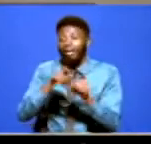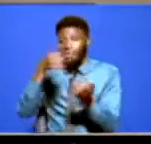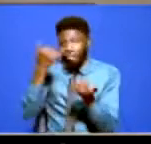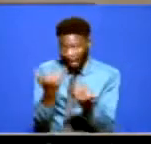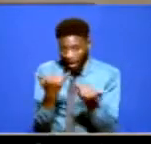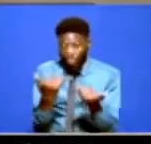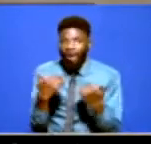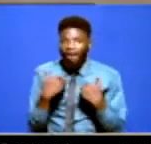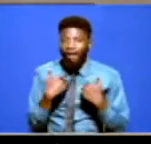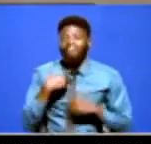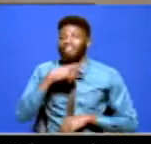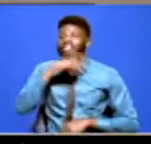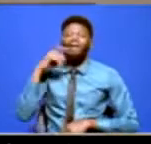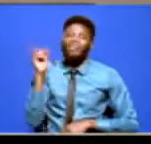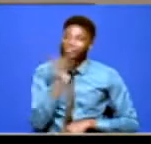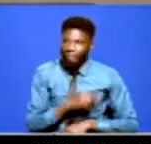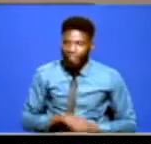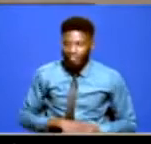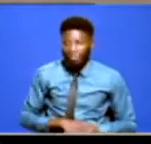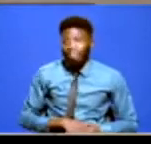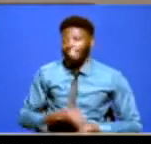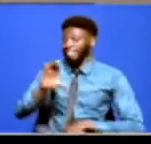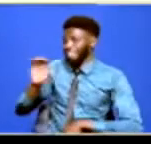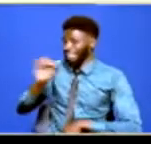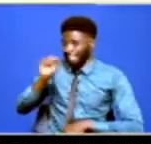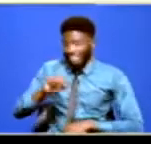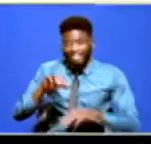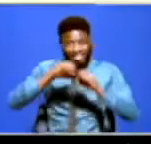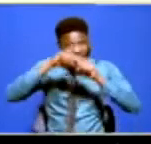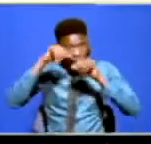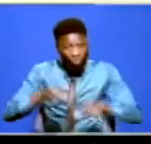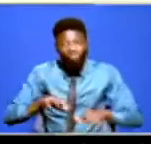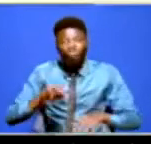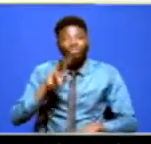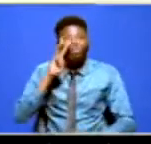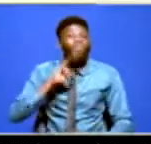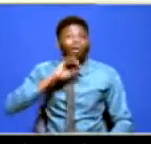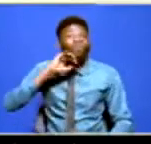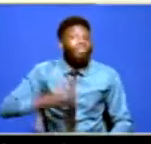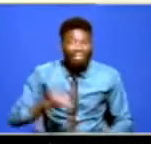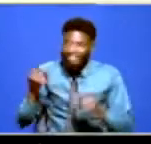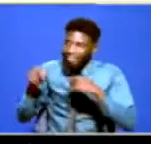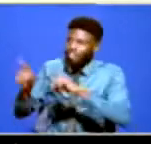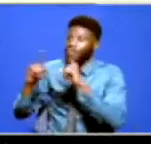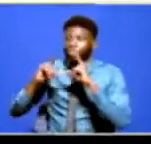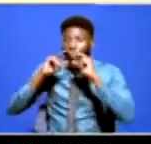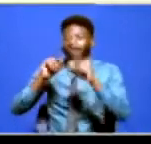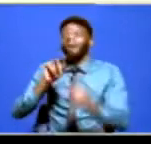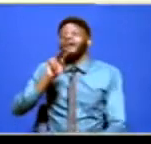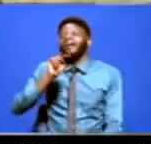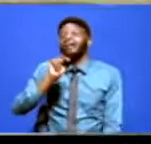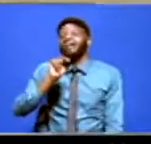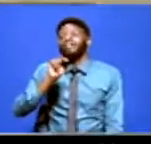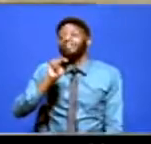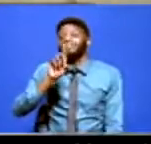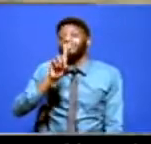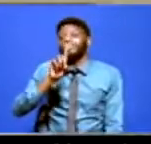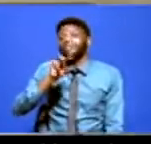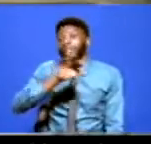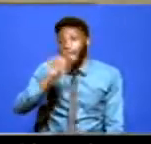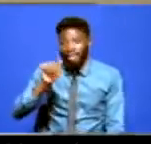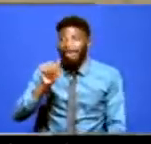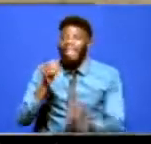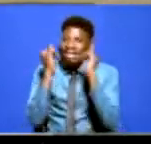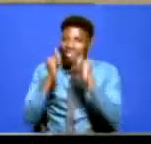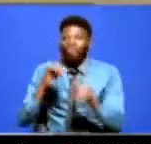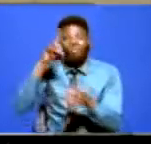According to Devolution Cabinet Secretary Eugene Wamalwa, the National Drought Management Authority has new data that indicates that the current drought